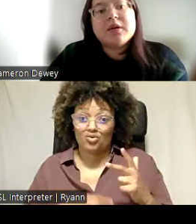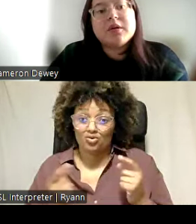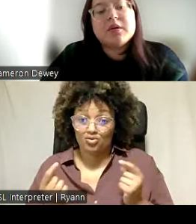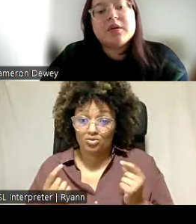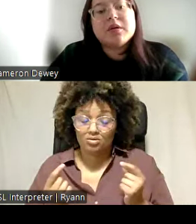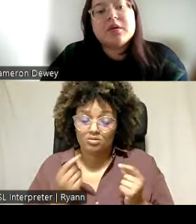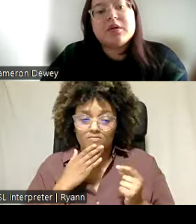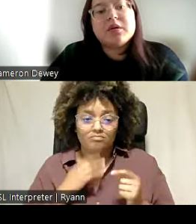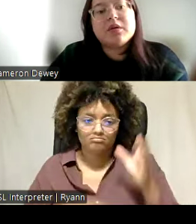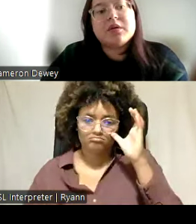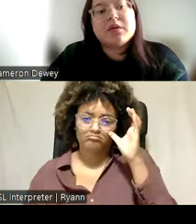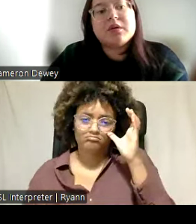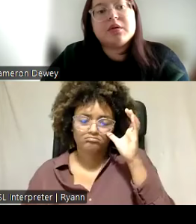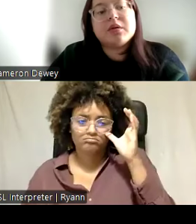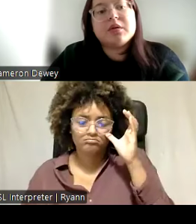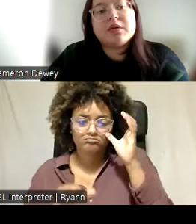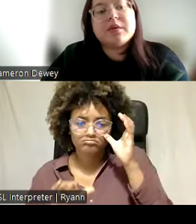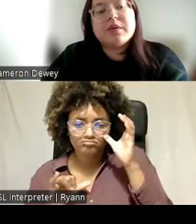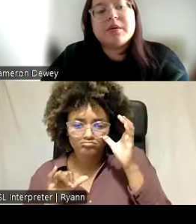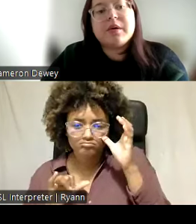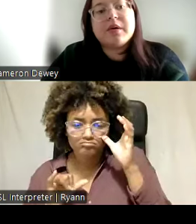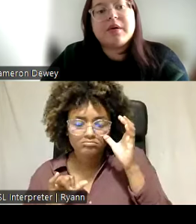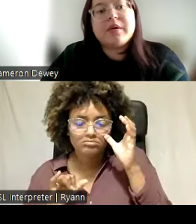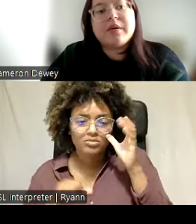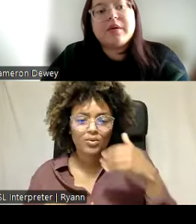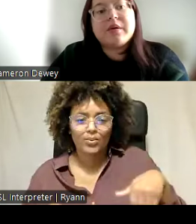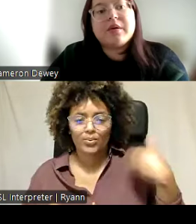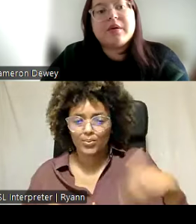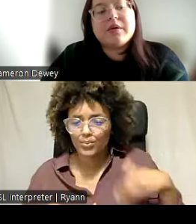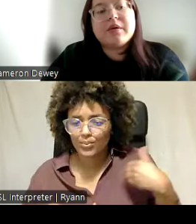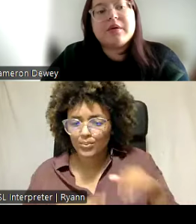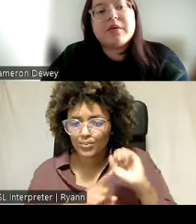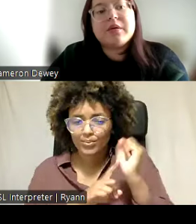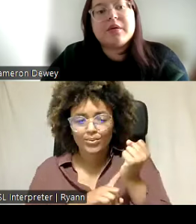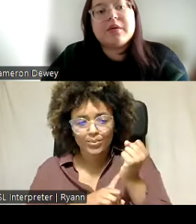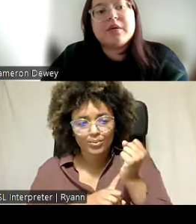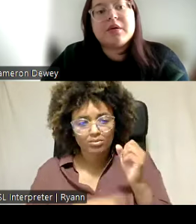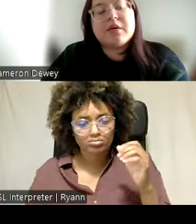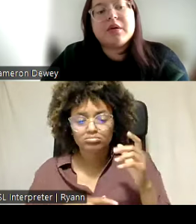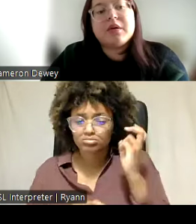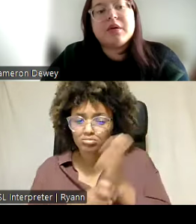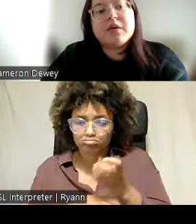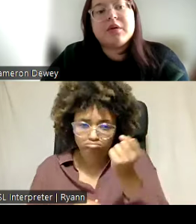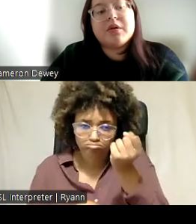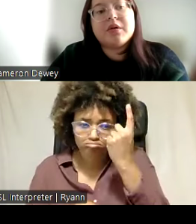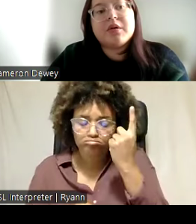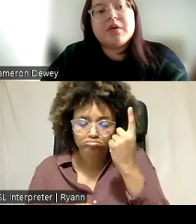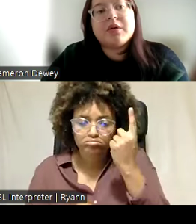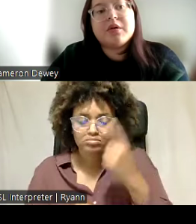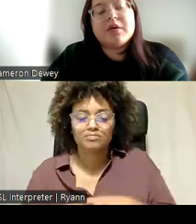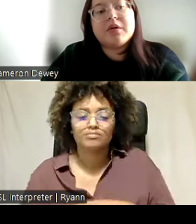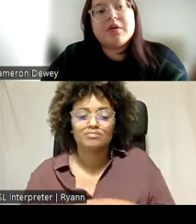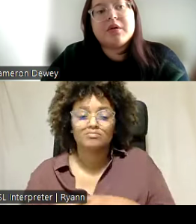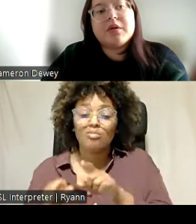sharing and make sure that they acknowledge the difficulty of the situation while also understanding that the